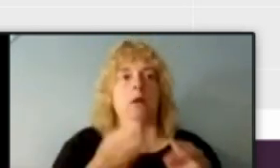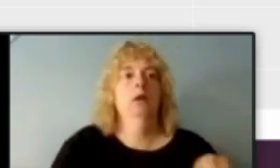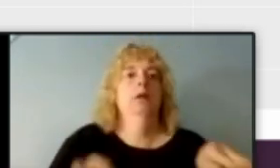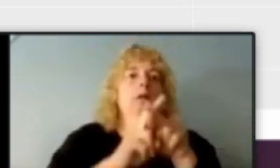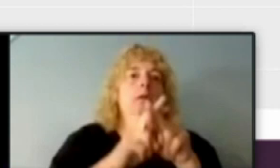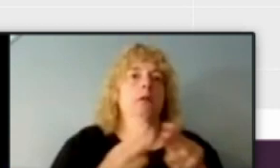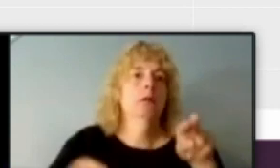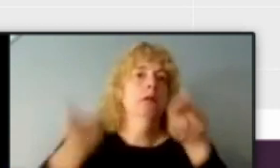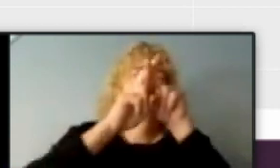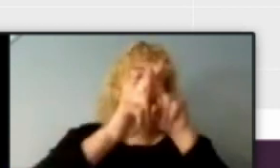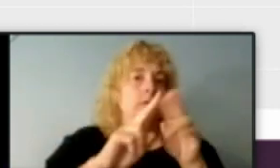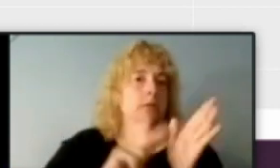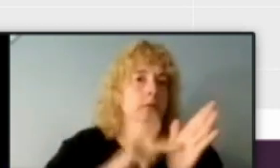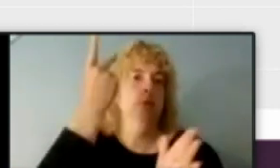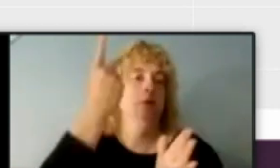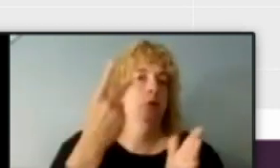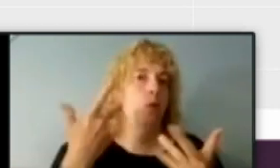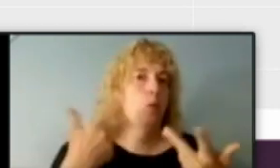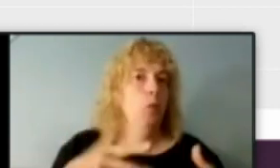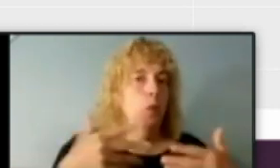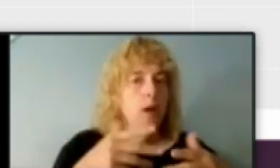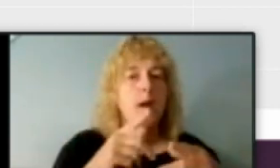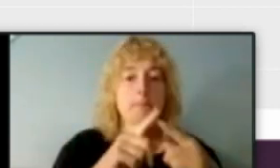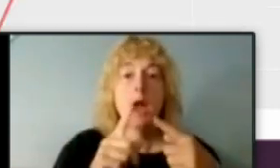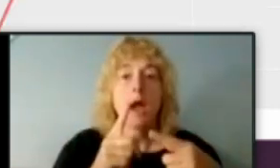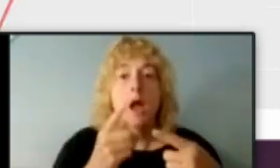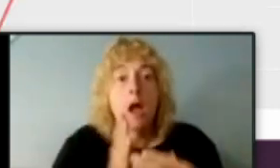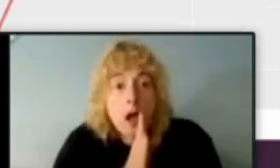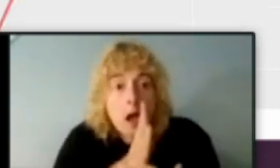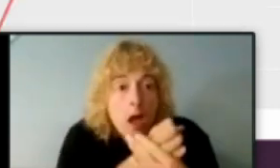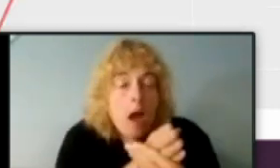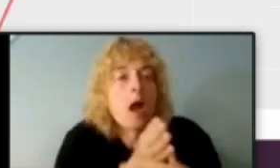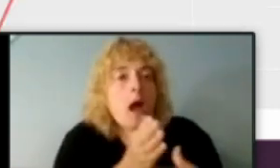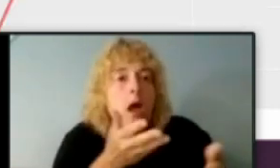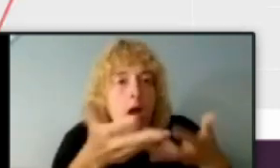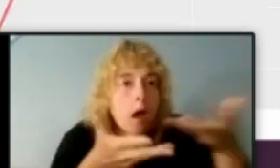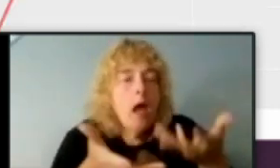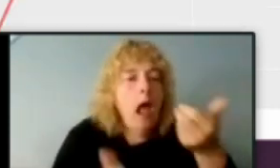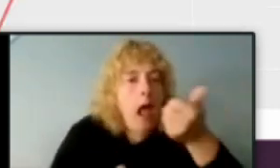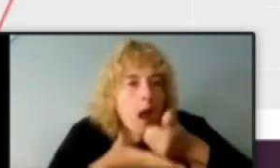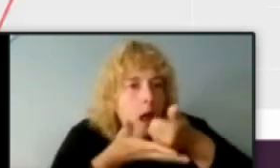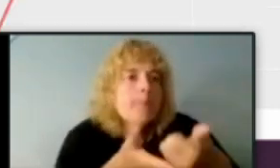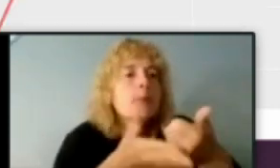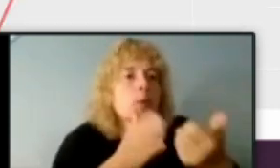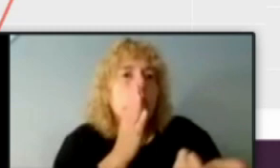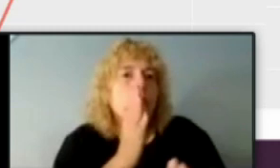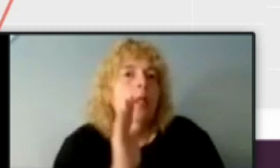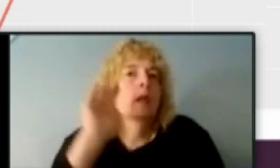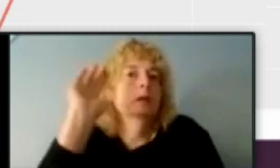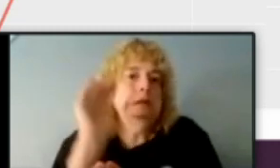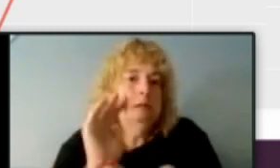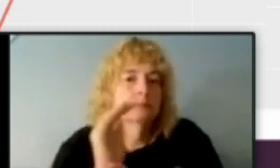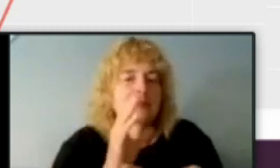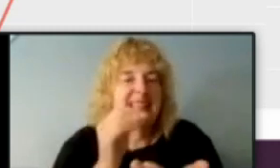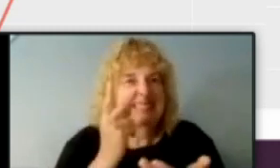reduce that. If we go to the next slide, we can see a similar pattern for employment.